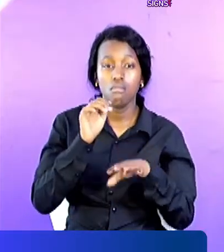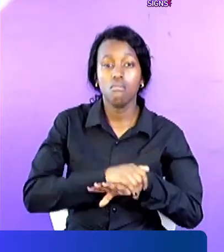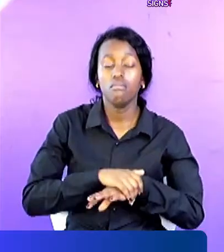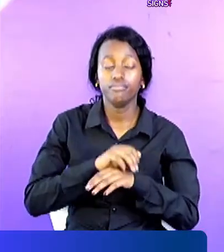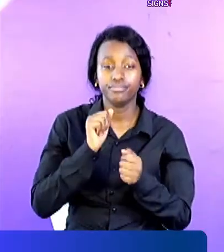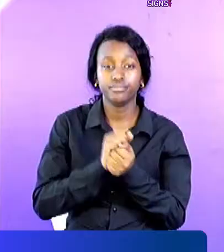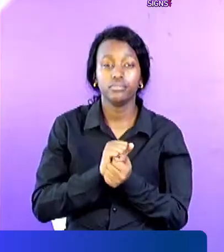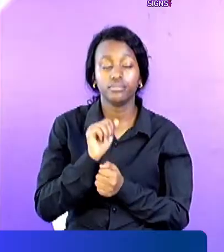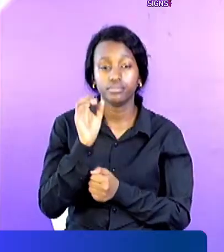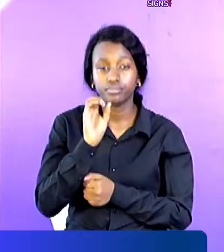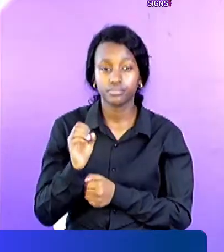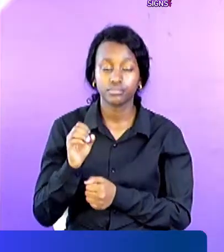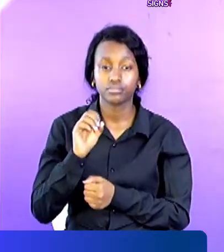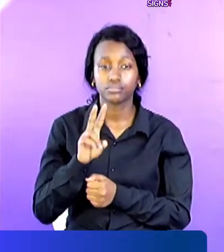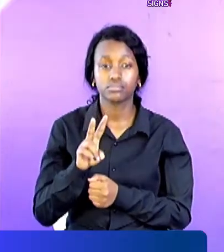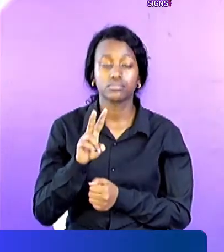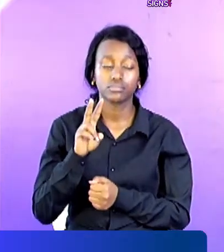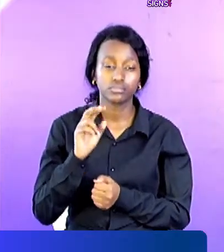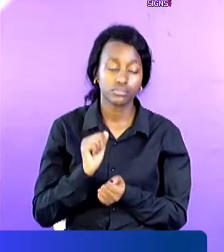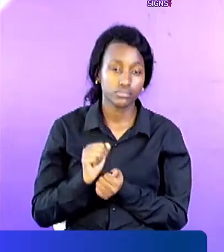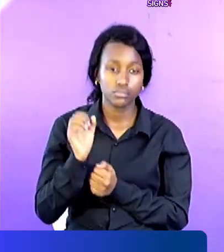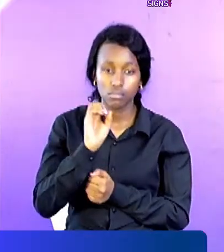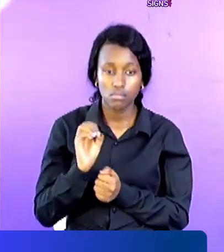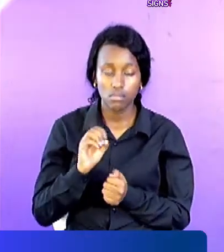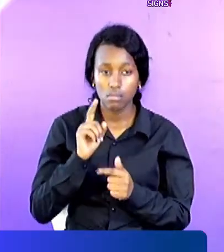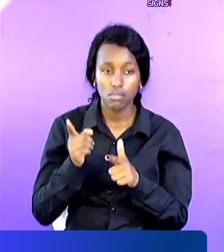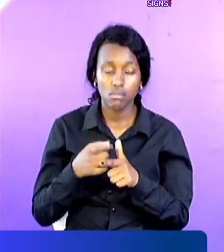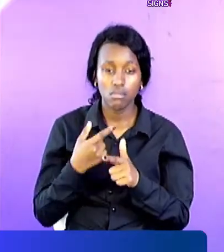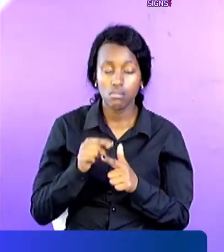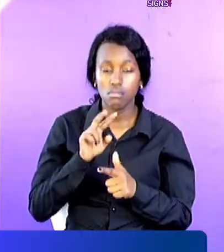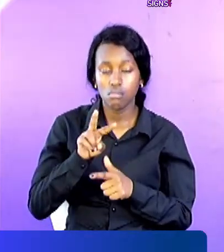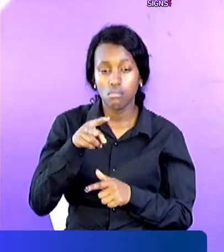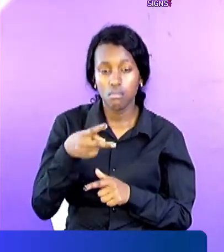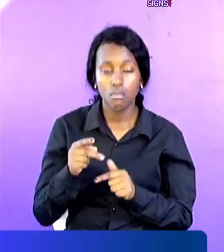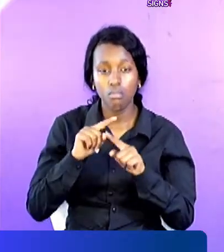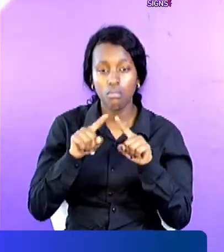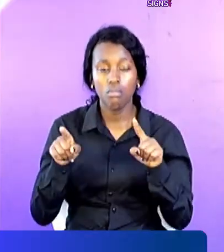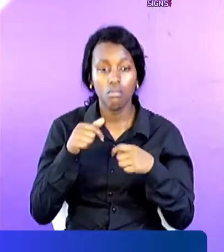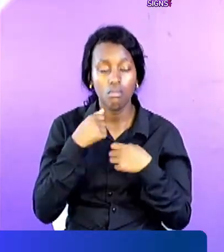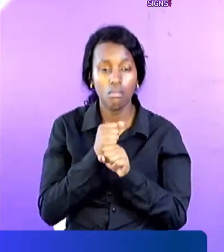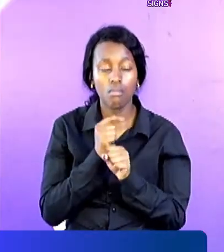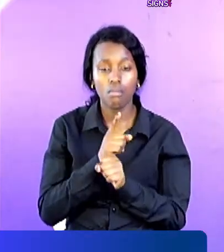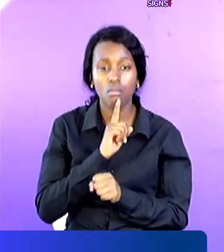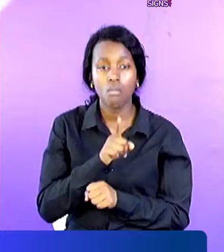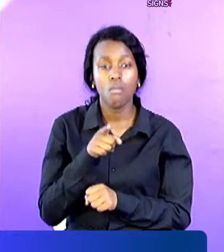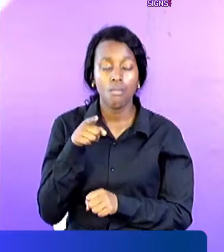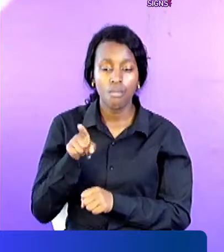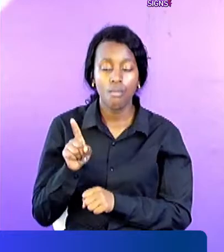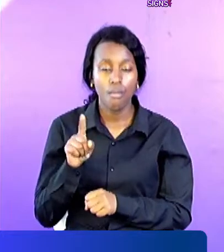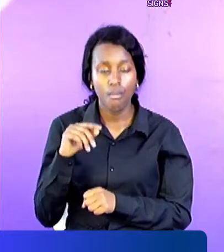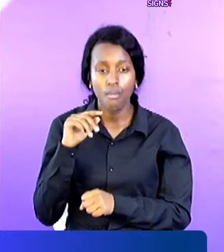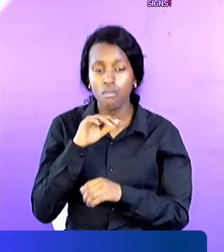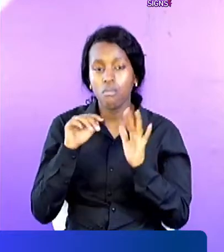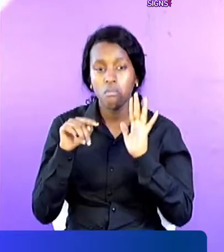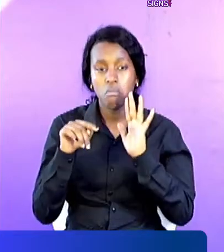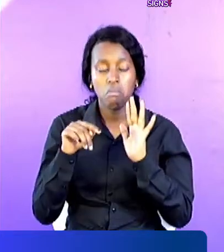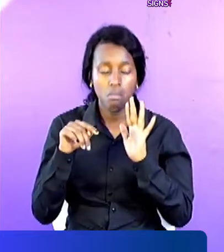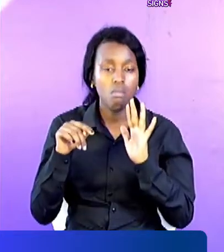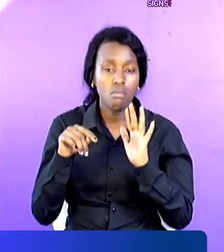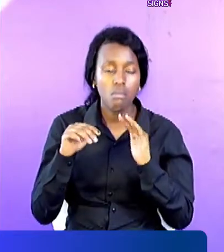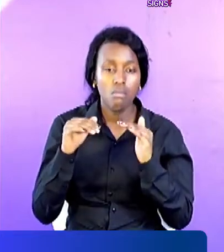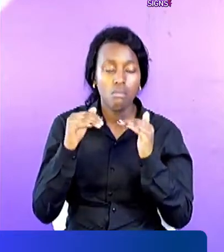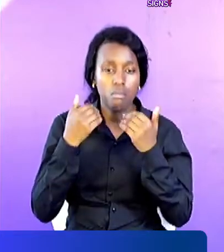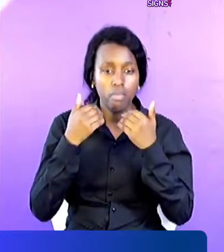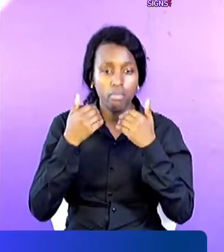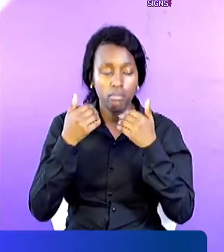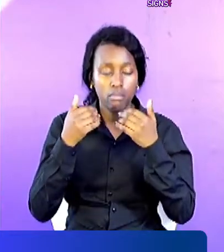but that 2,000 difference makes up for the 2%. Yeah. So he gets a total return of 12%. So he's fine, whether he went to the